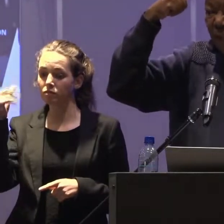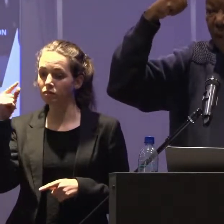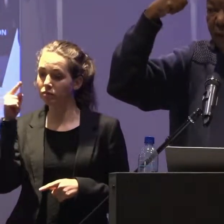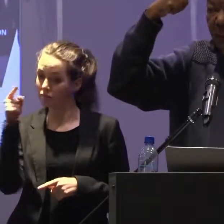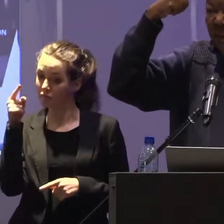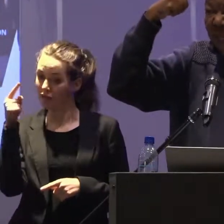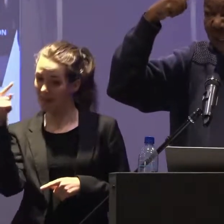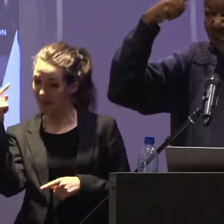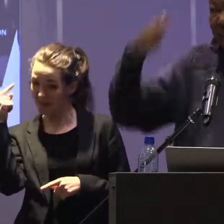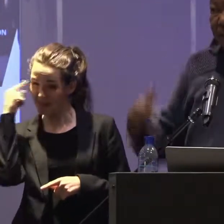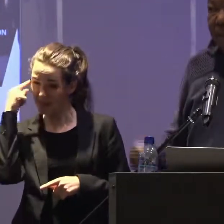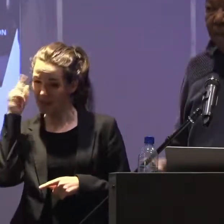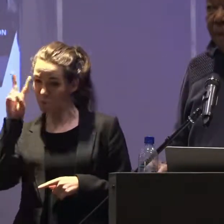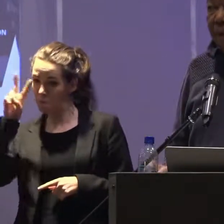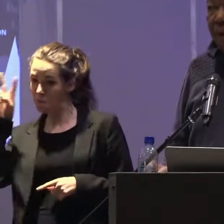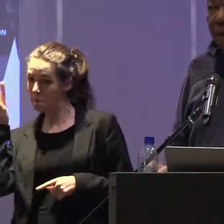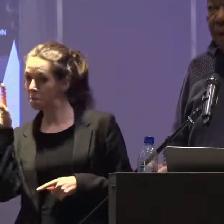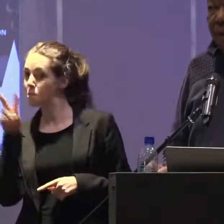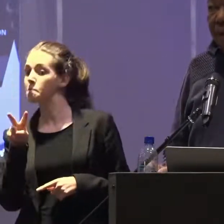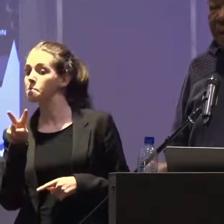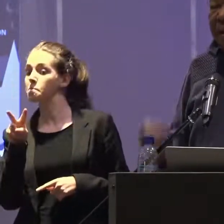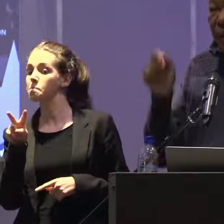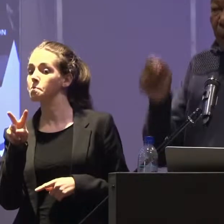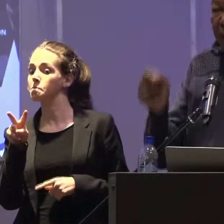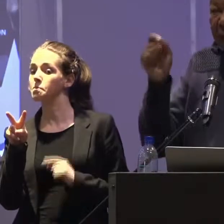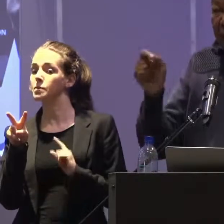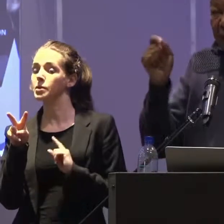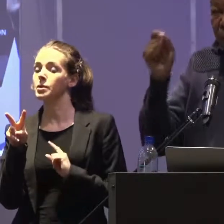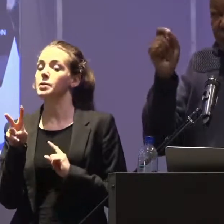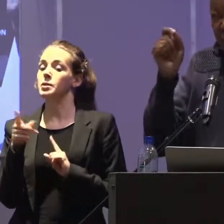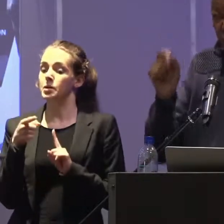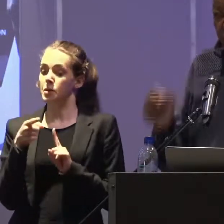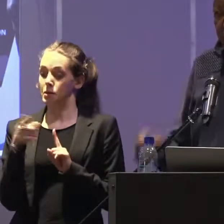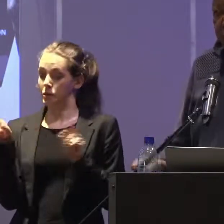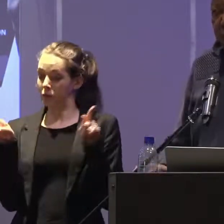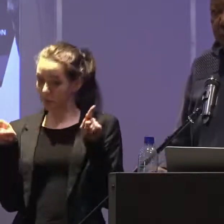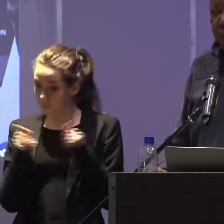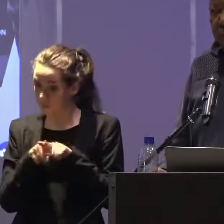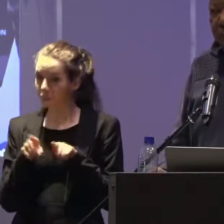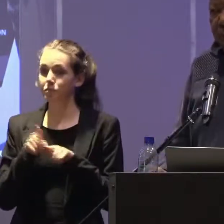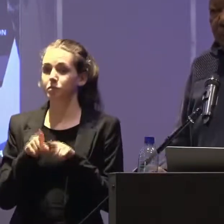frame of mind in the work that we are doing,